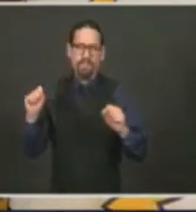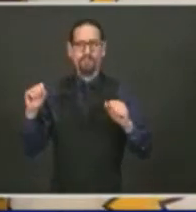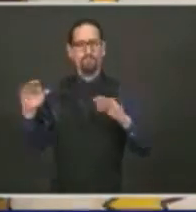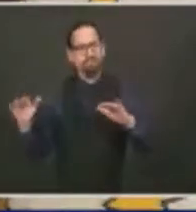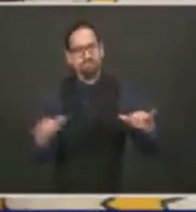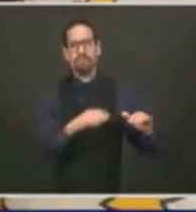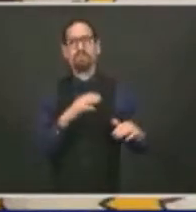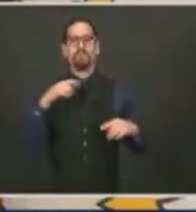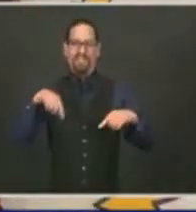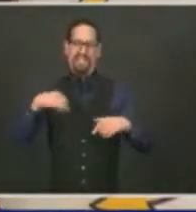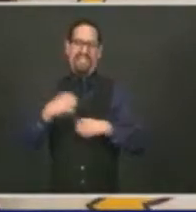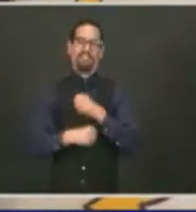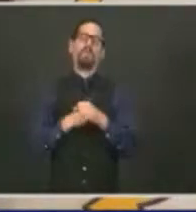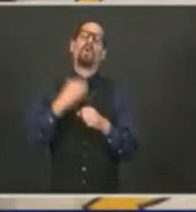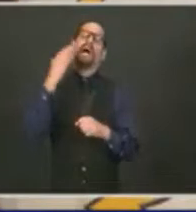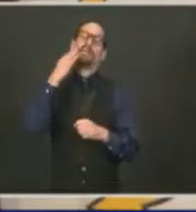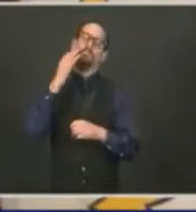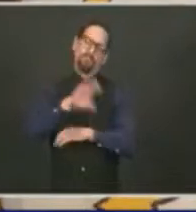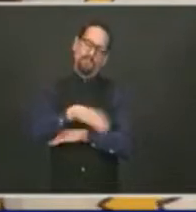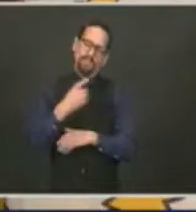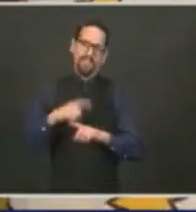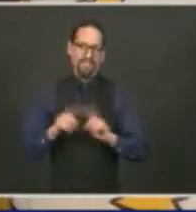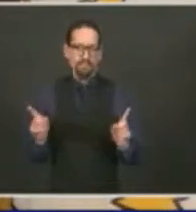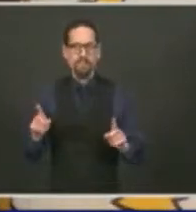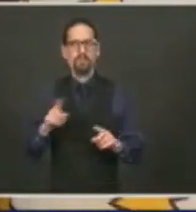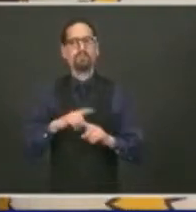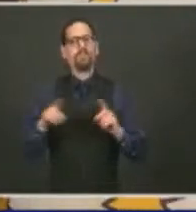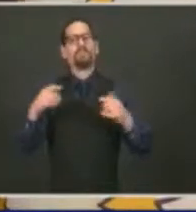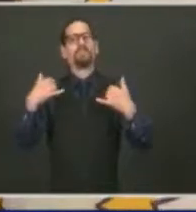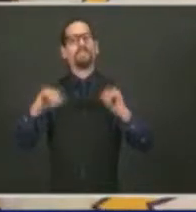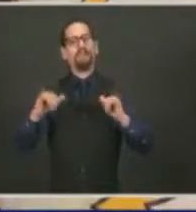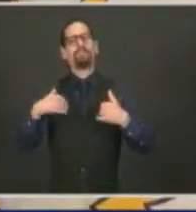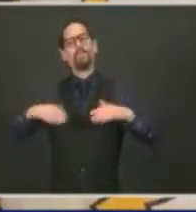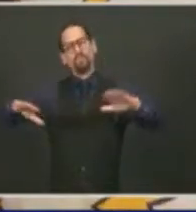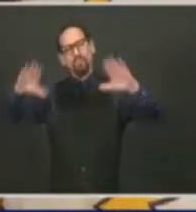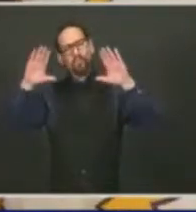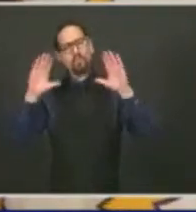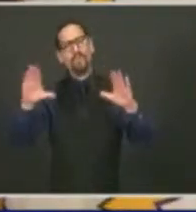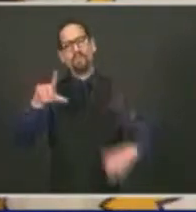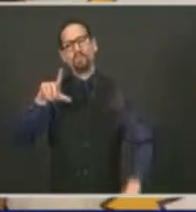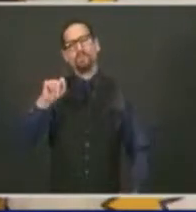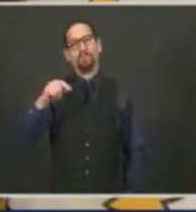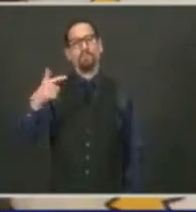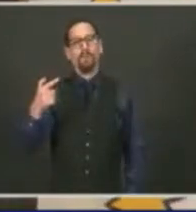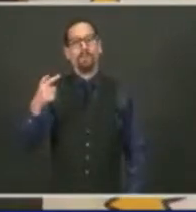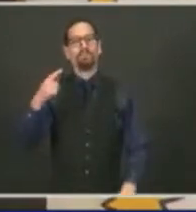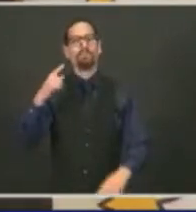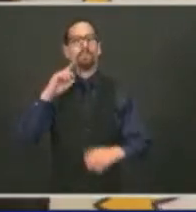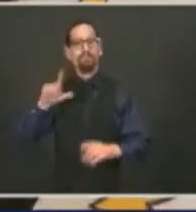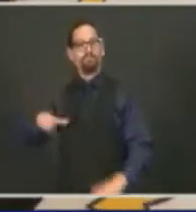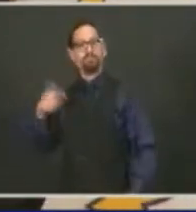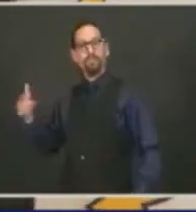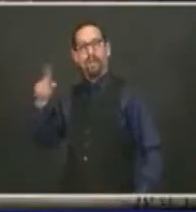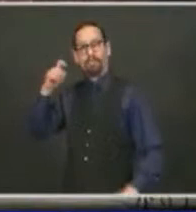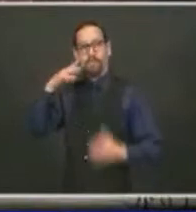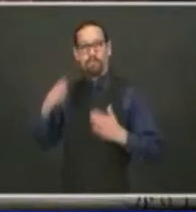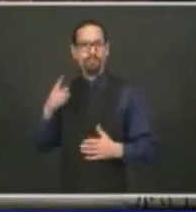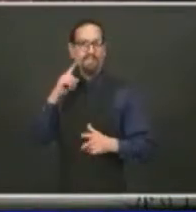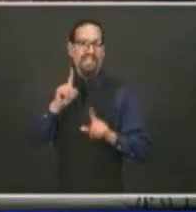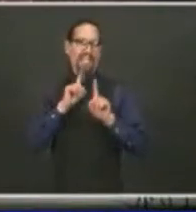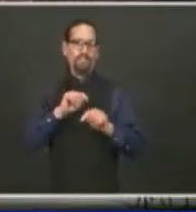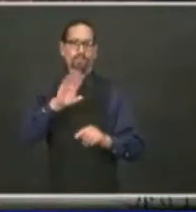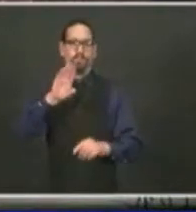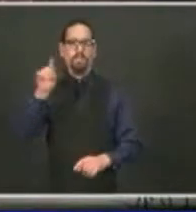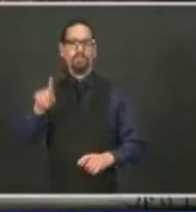it's gonna be setting us up for a great 2021. With that, I wanna turn over to the governor for questions, and thank you for our time together.